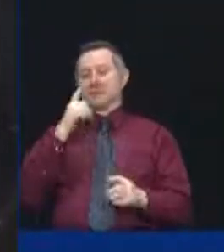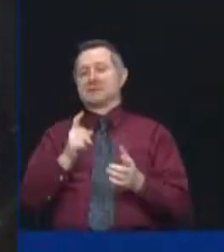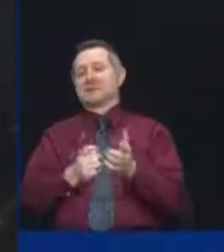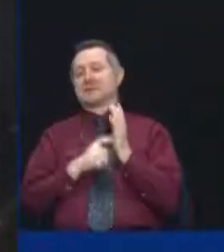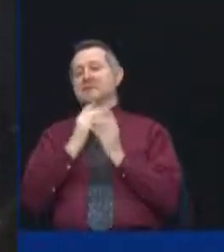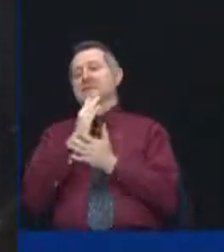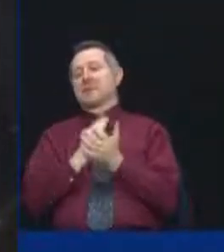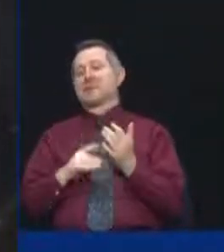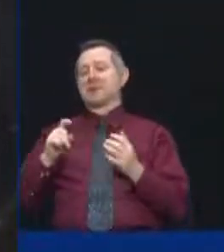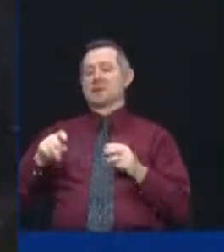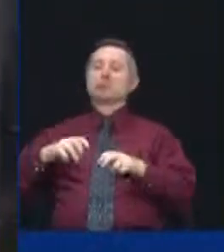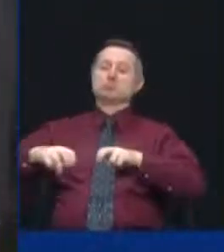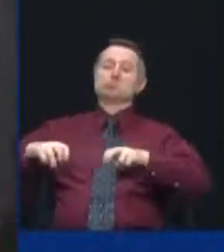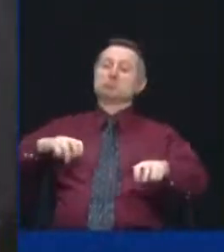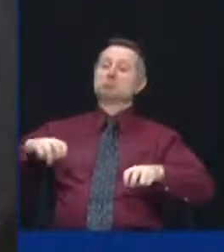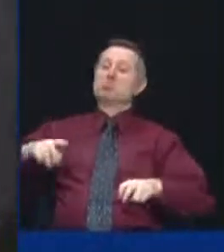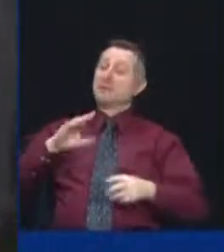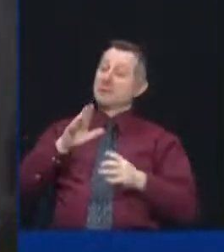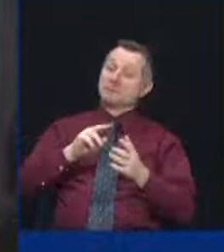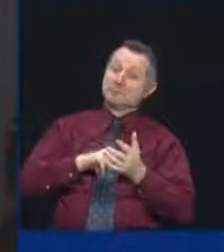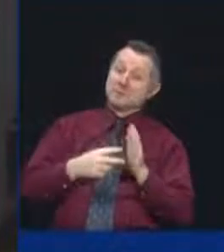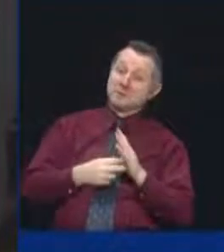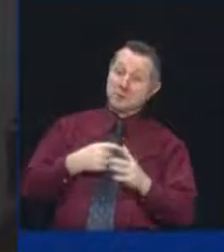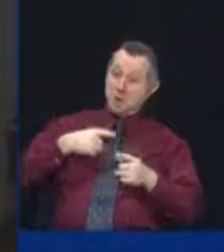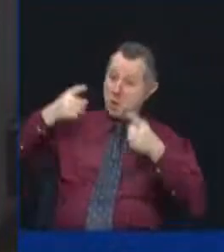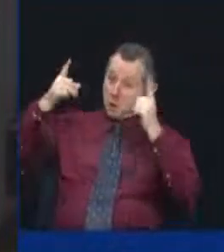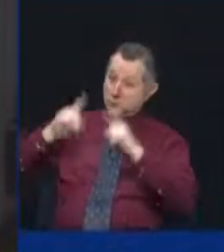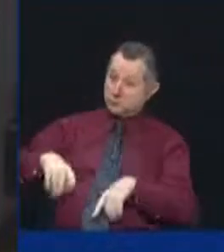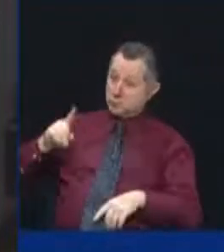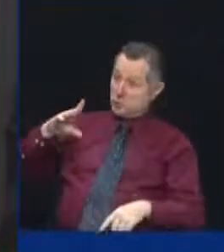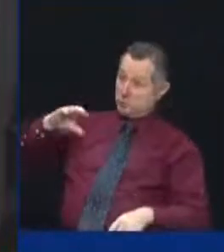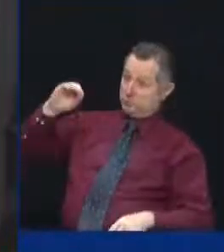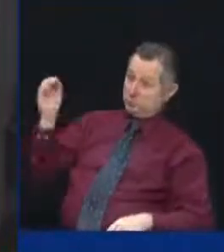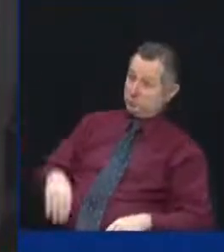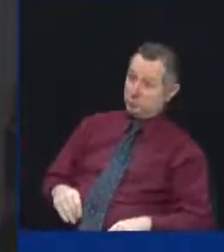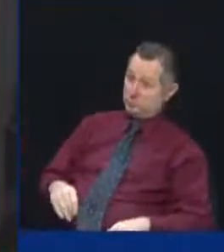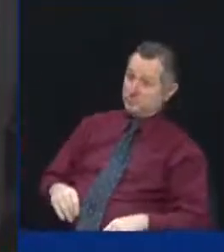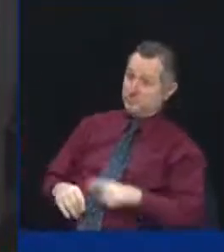agree with everything the governor and the commissioner